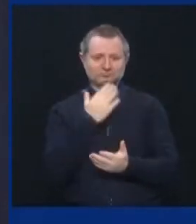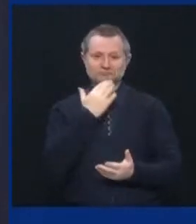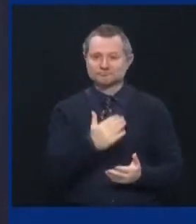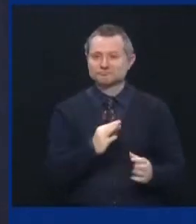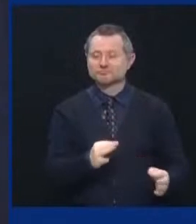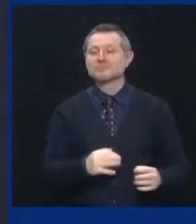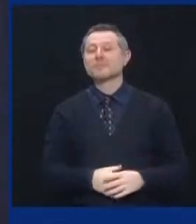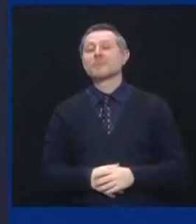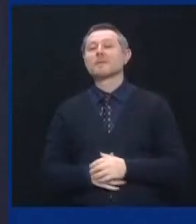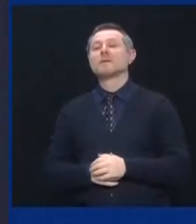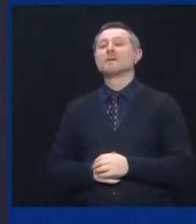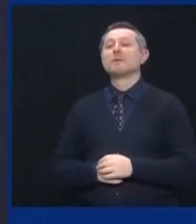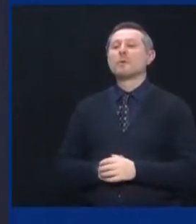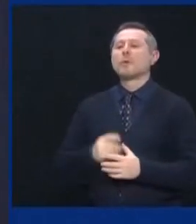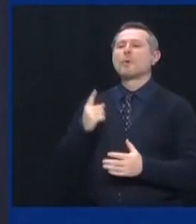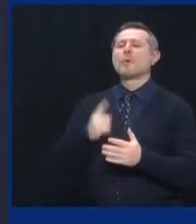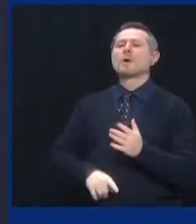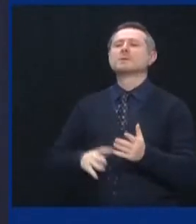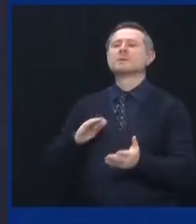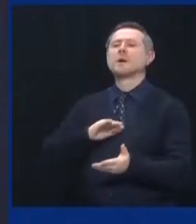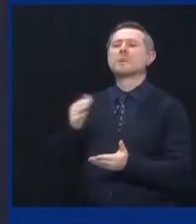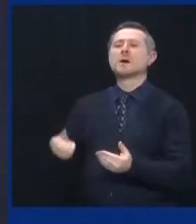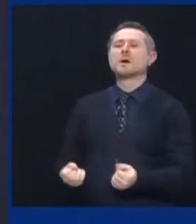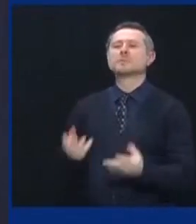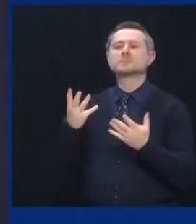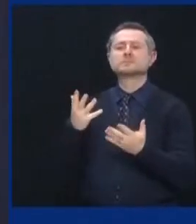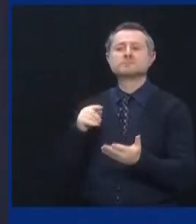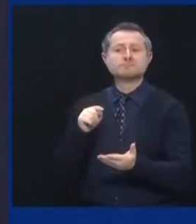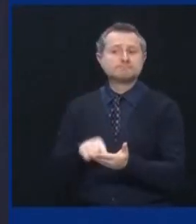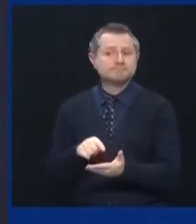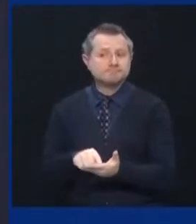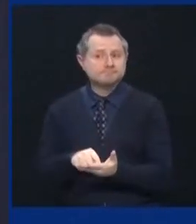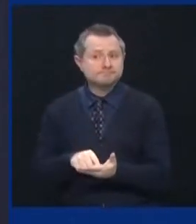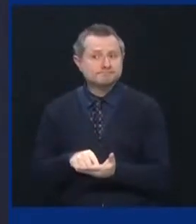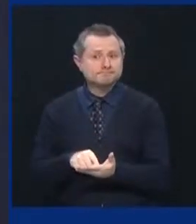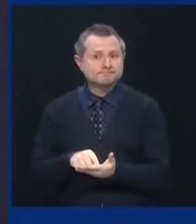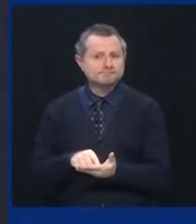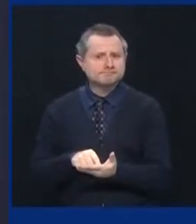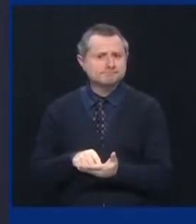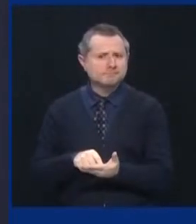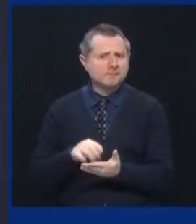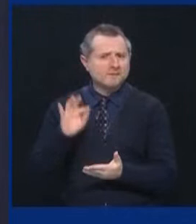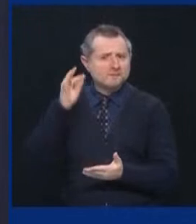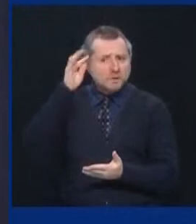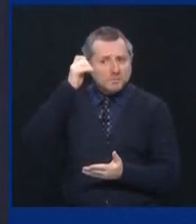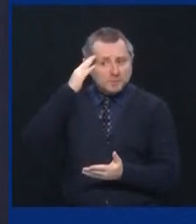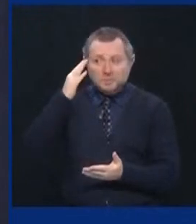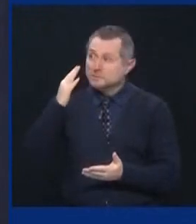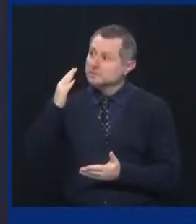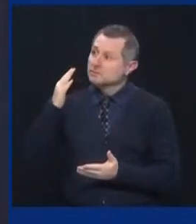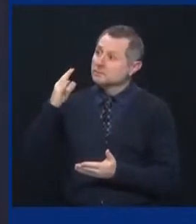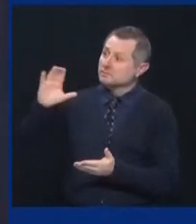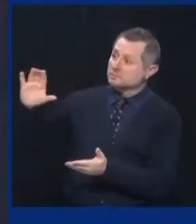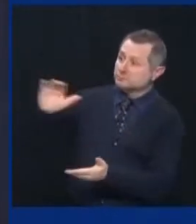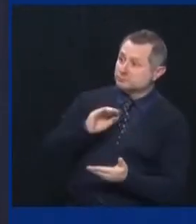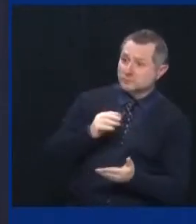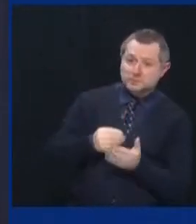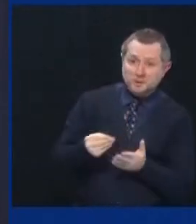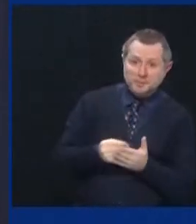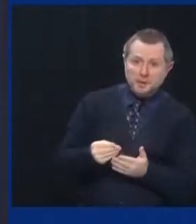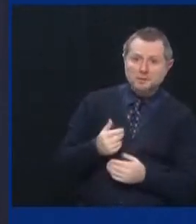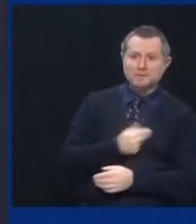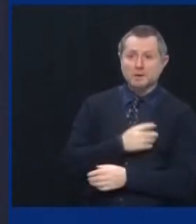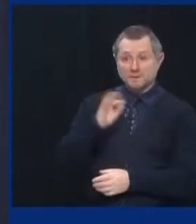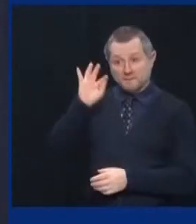what's your supply being produced? What's the supply being purchased by the federal government? What's the federal